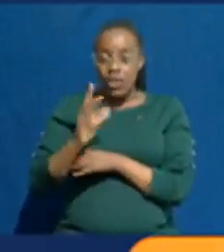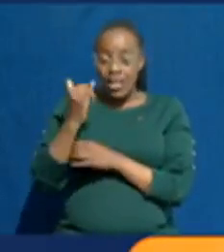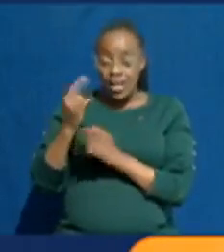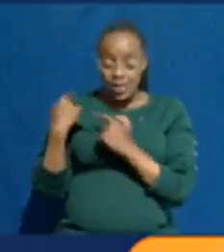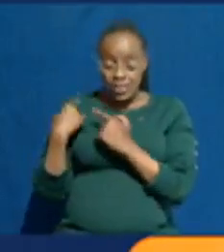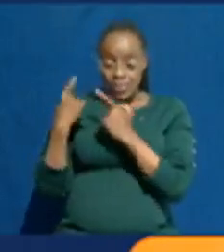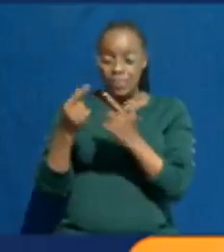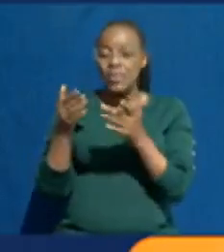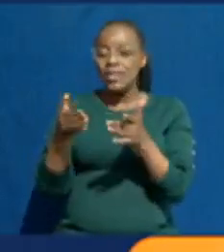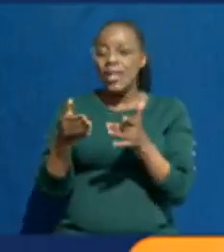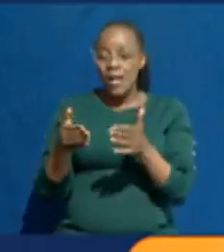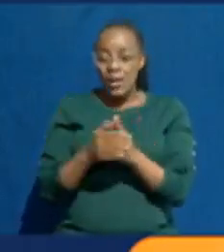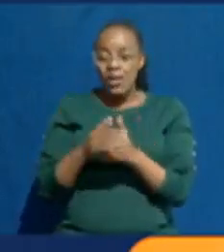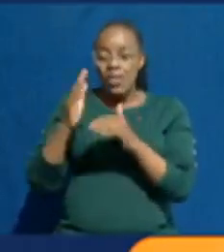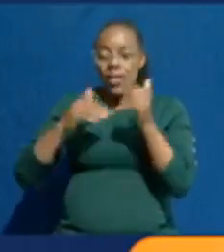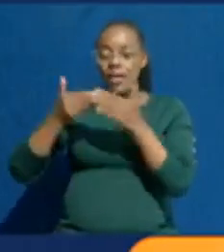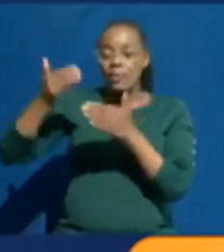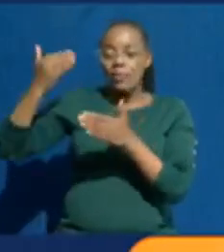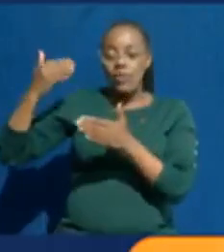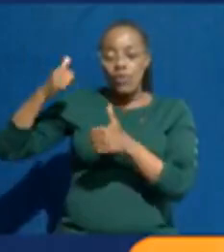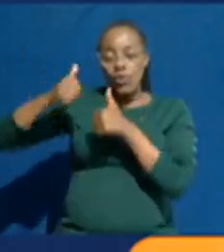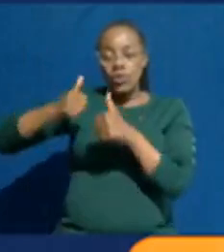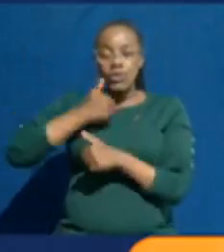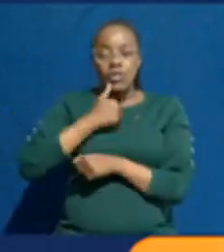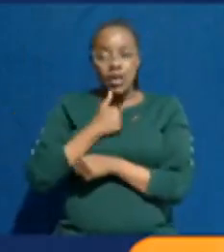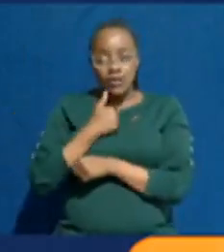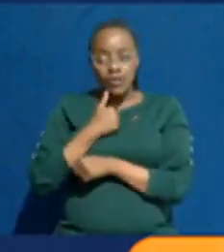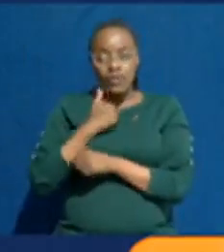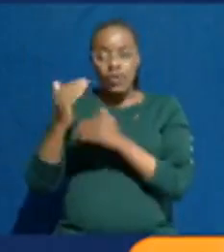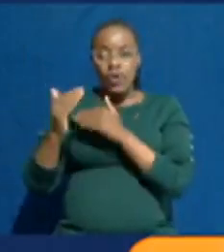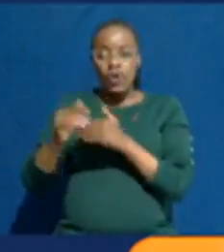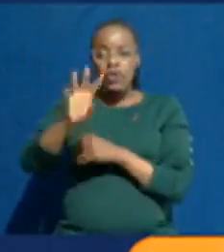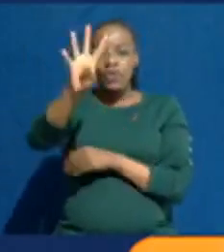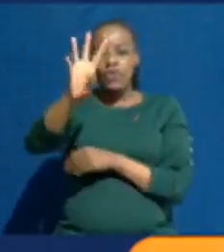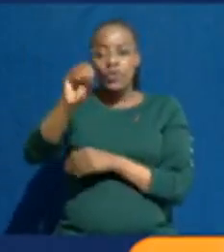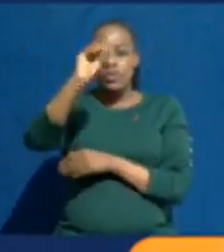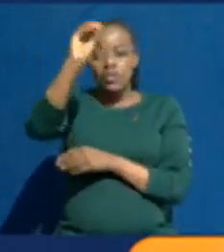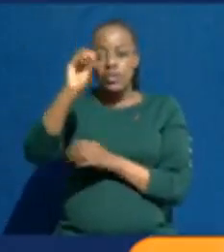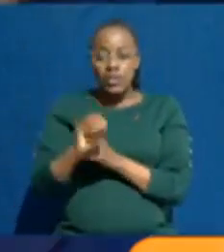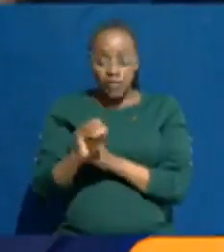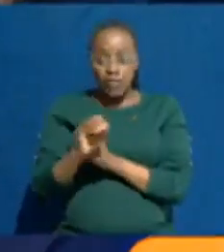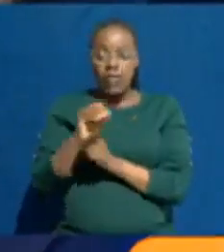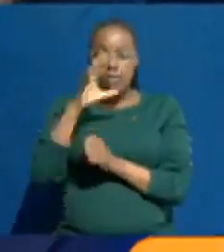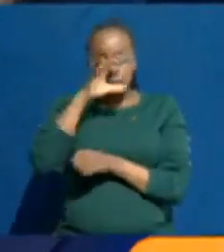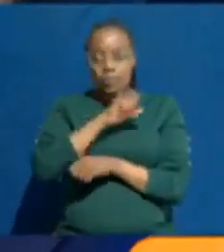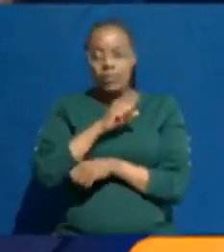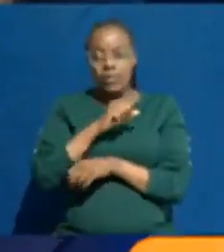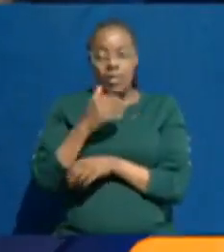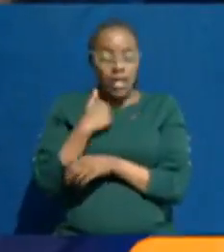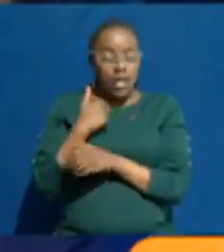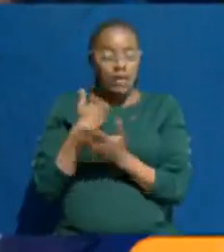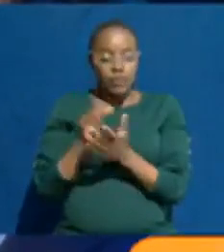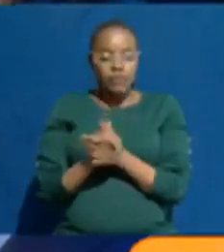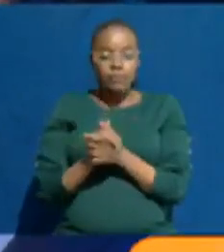now than there was back then, and almost 40% more methane. The topic